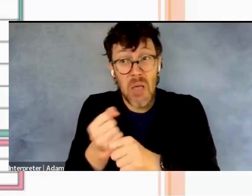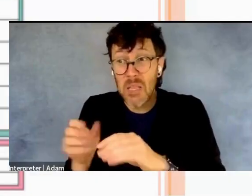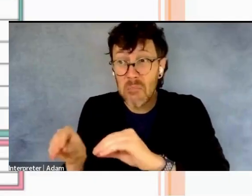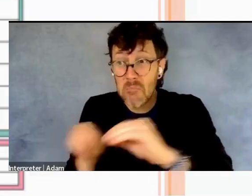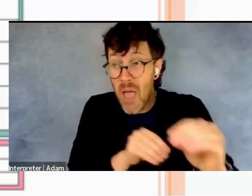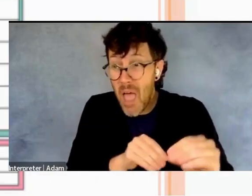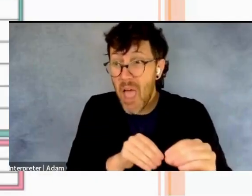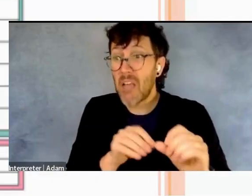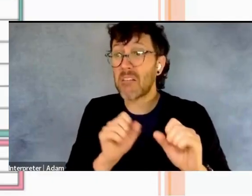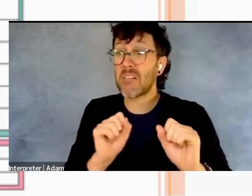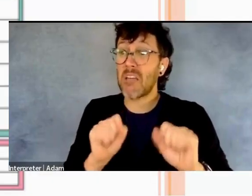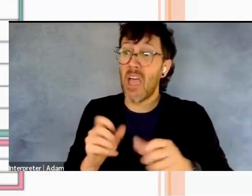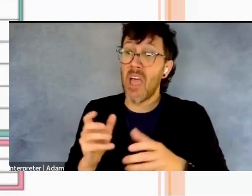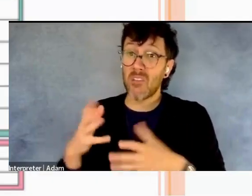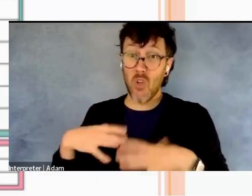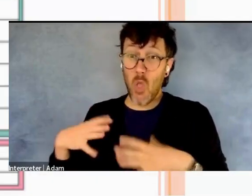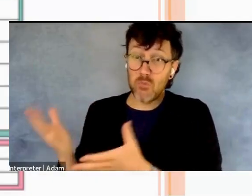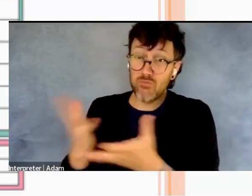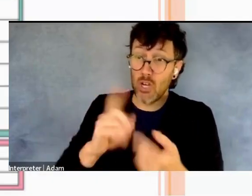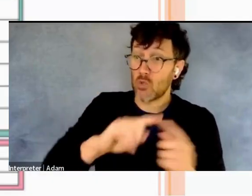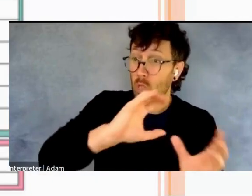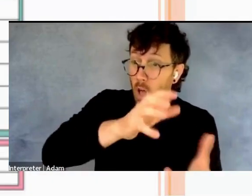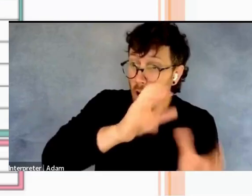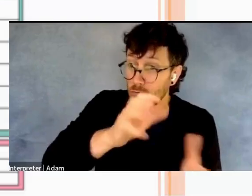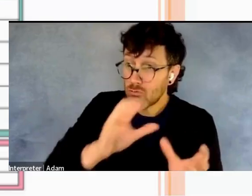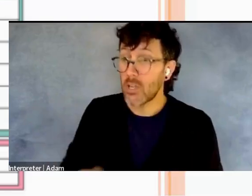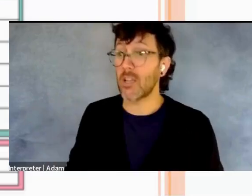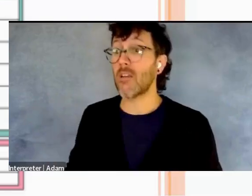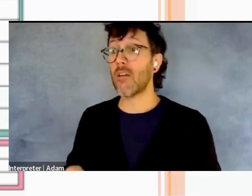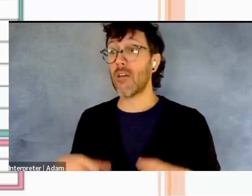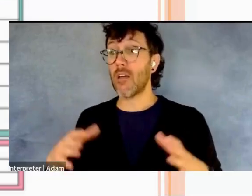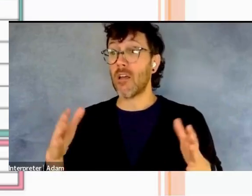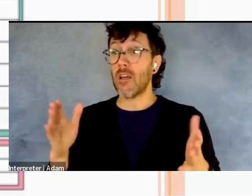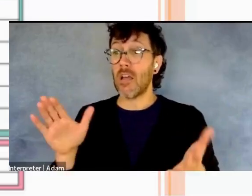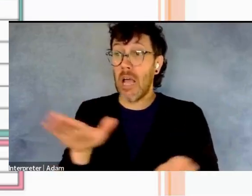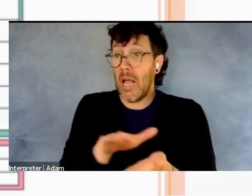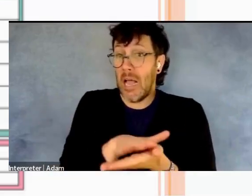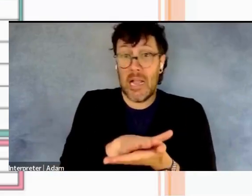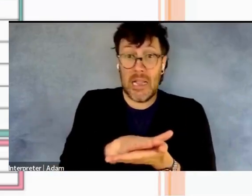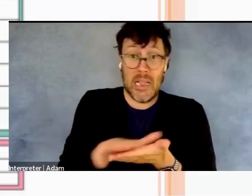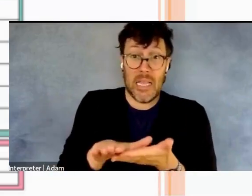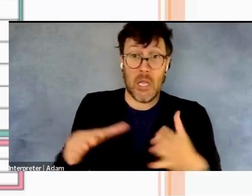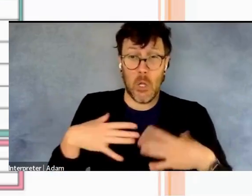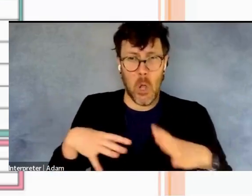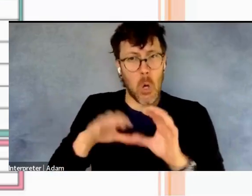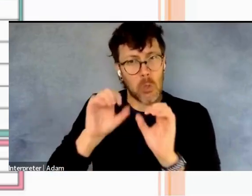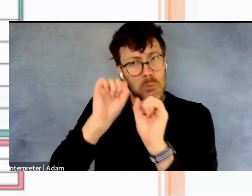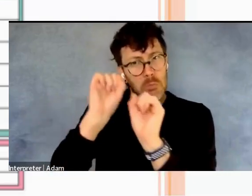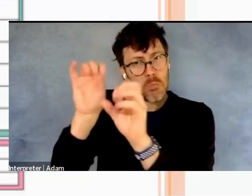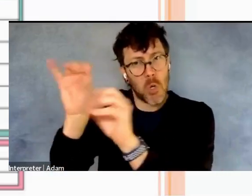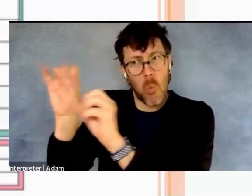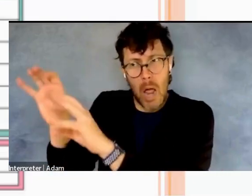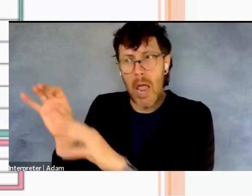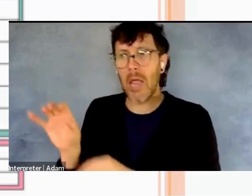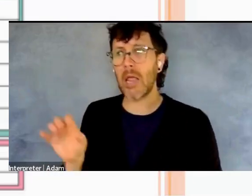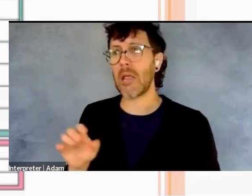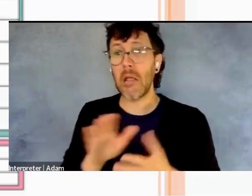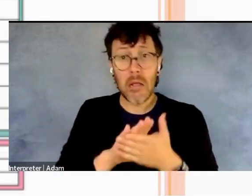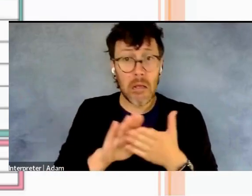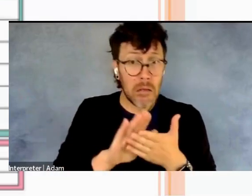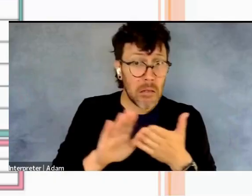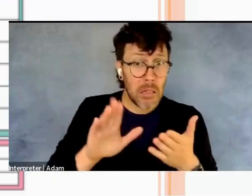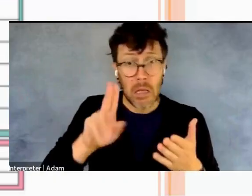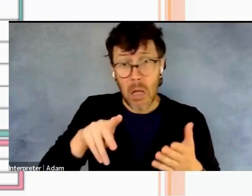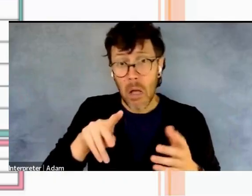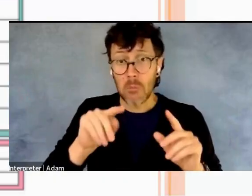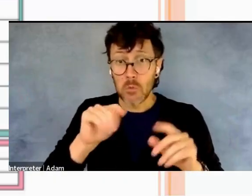clothes, clean up toys. And Sarah, don't worry, I'm not quizzing you about what your kids do. Then they have something that preschoolers